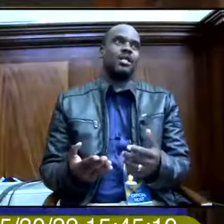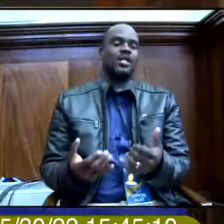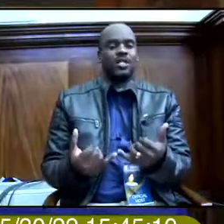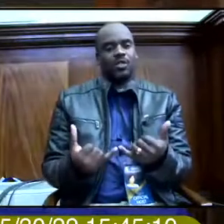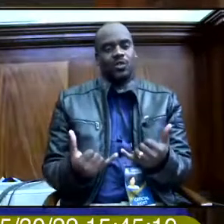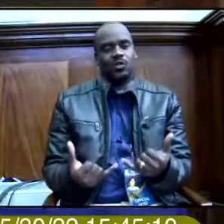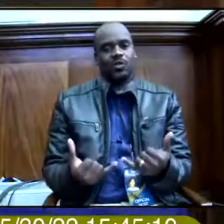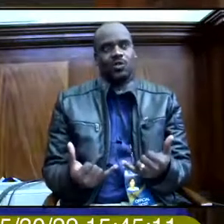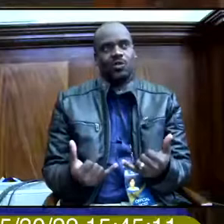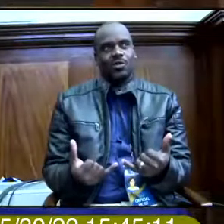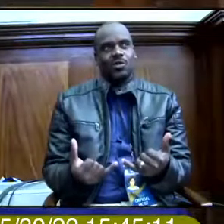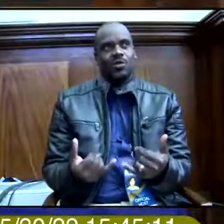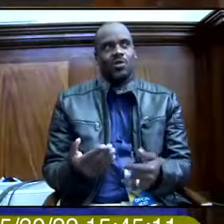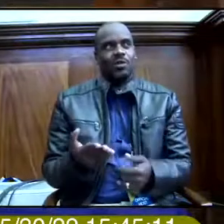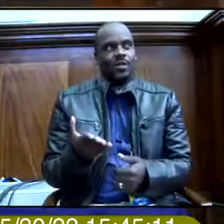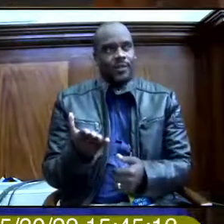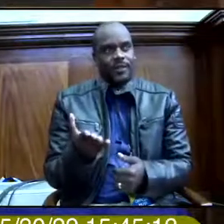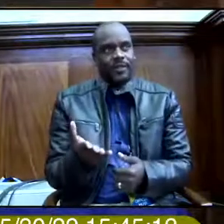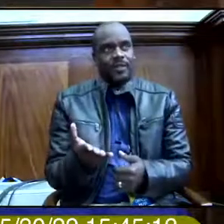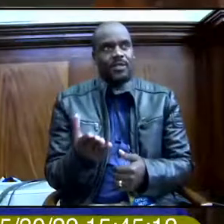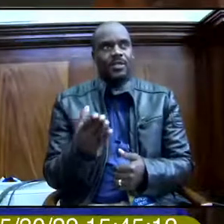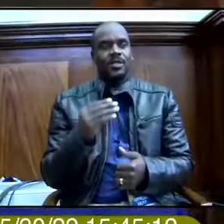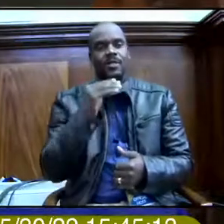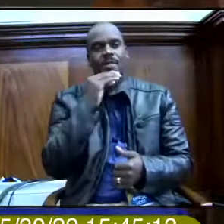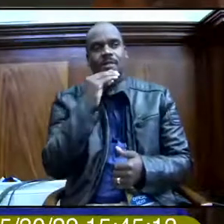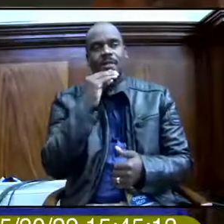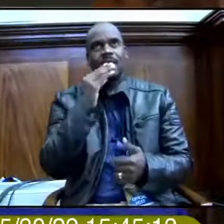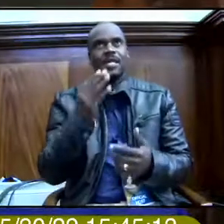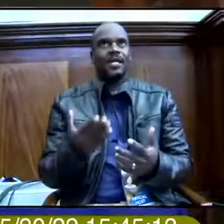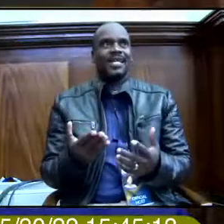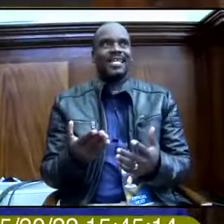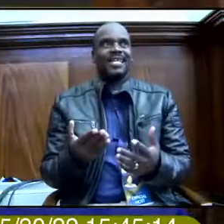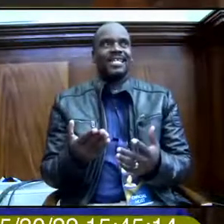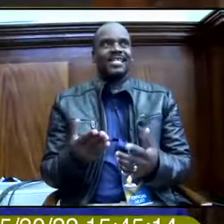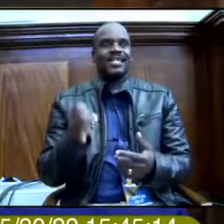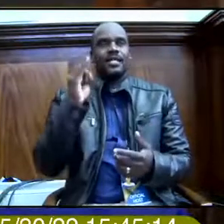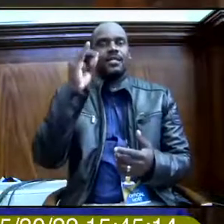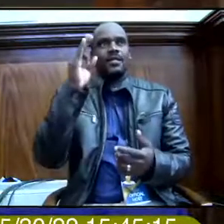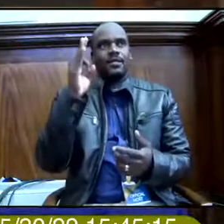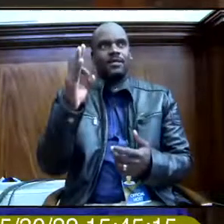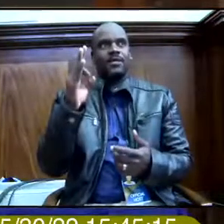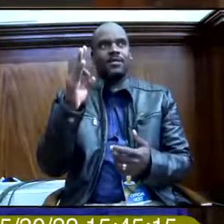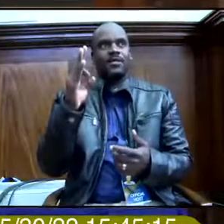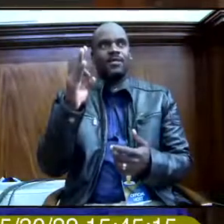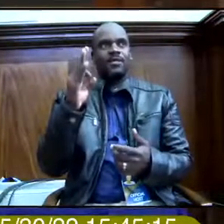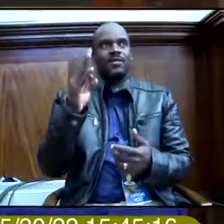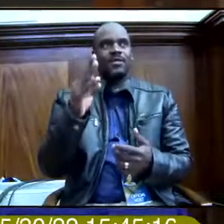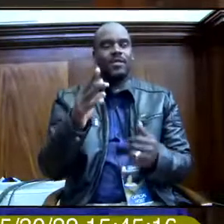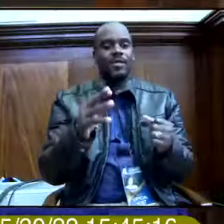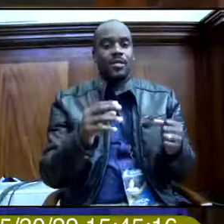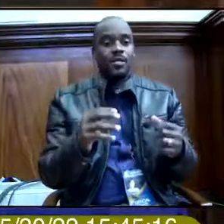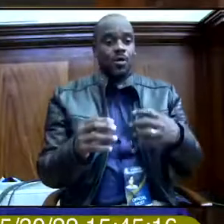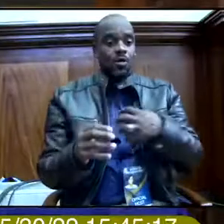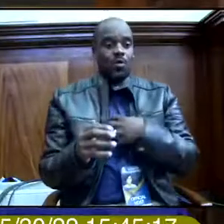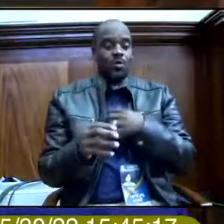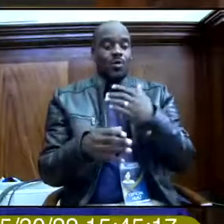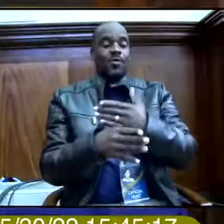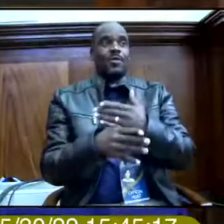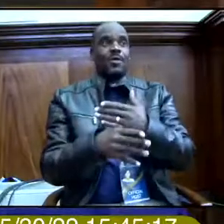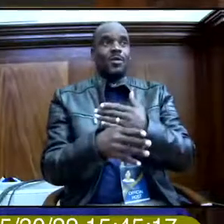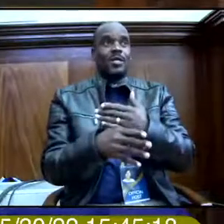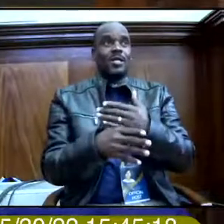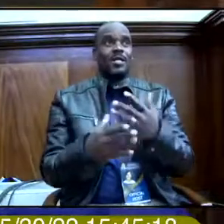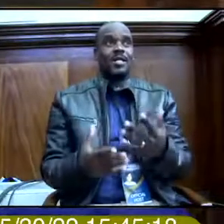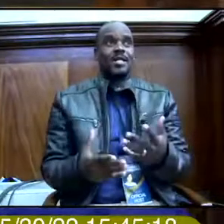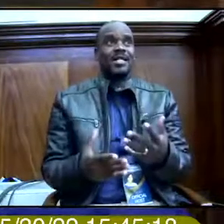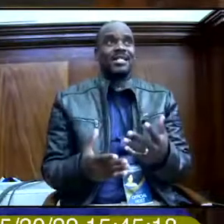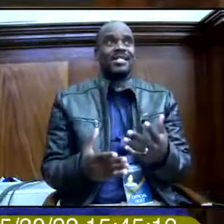is who is the employer in this case if the employees are being told that the governments have not paid the